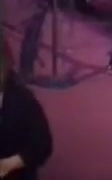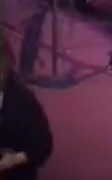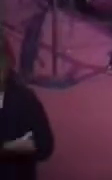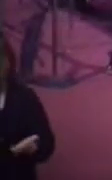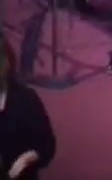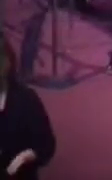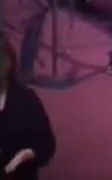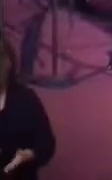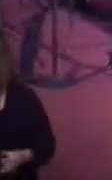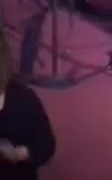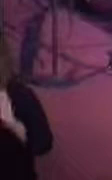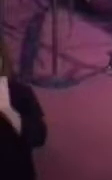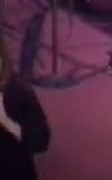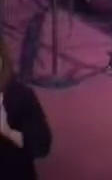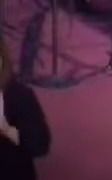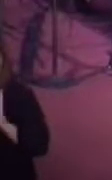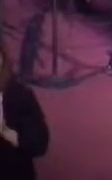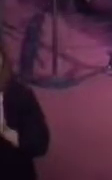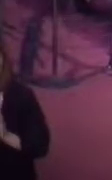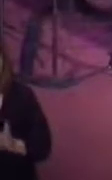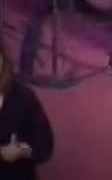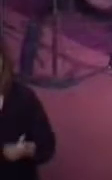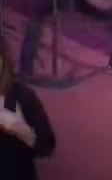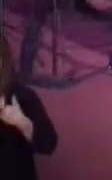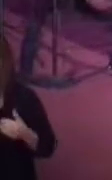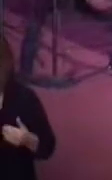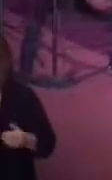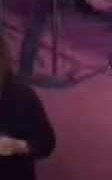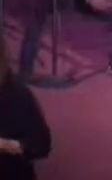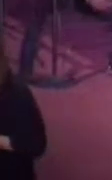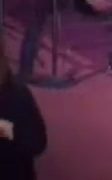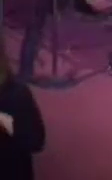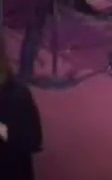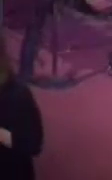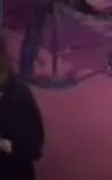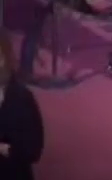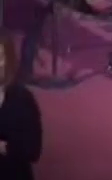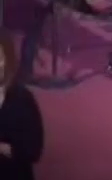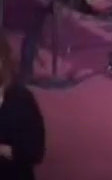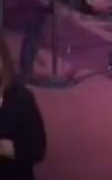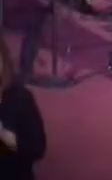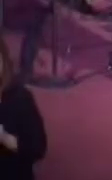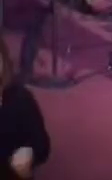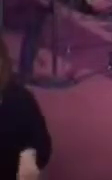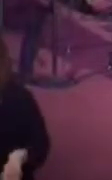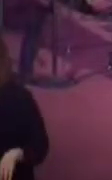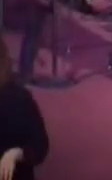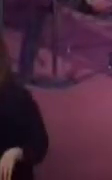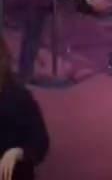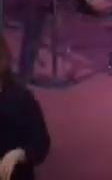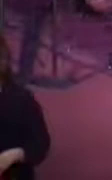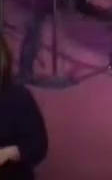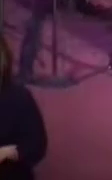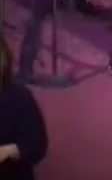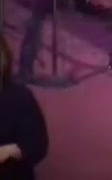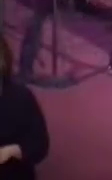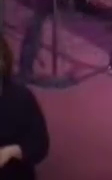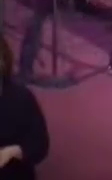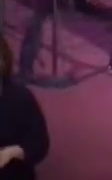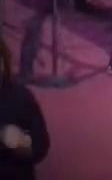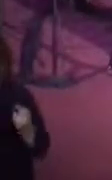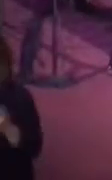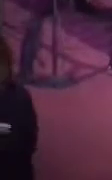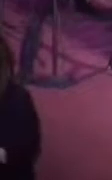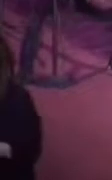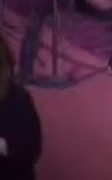comes under religious persecution, takes a stand, and God blesses her for it. Well, Daniel was in a much worse